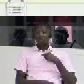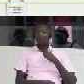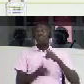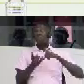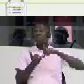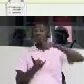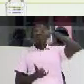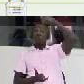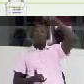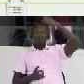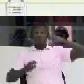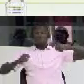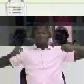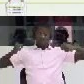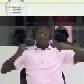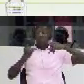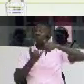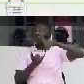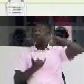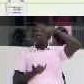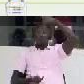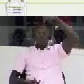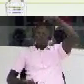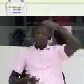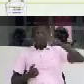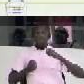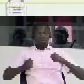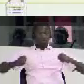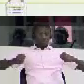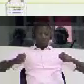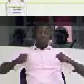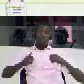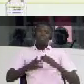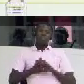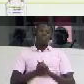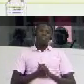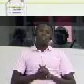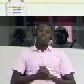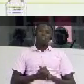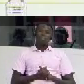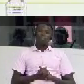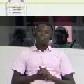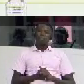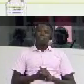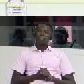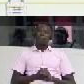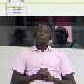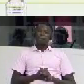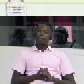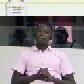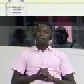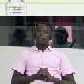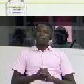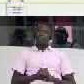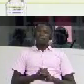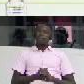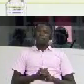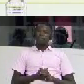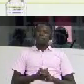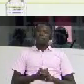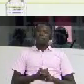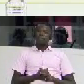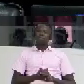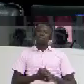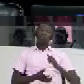one that I noticed was always leading them when they were going into the office, and he was tall and hefty.